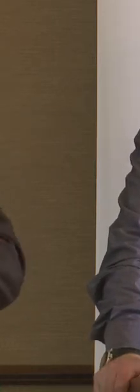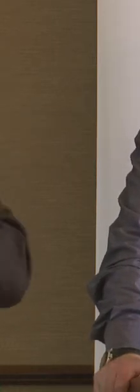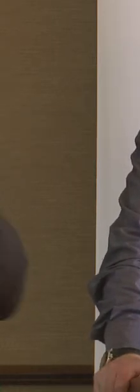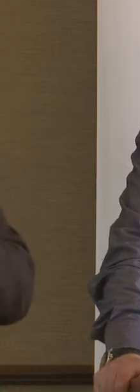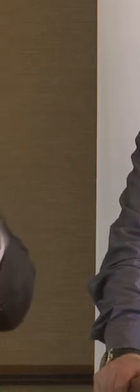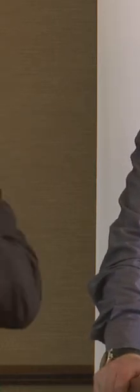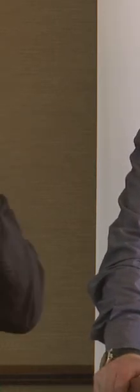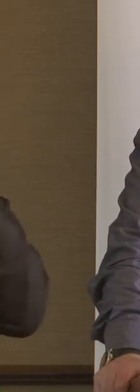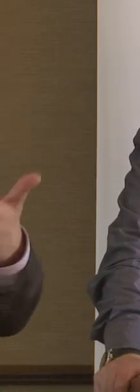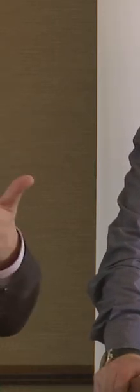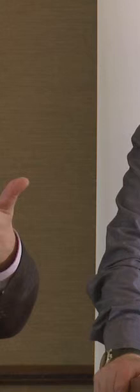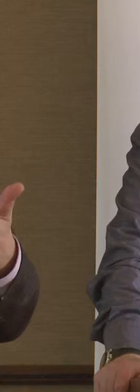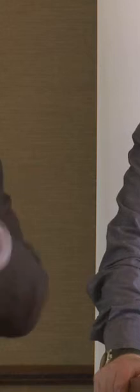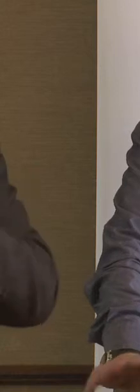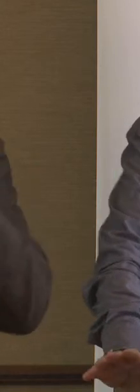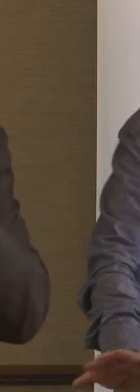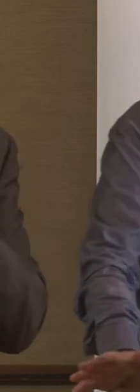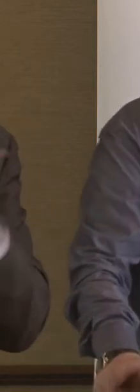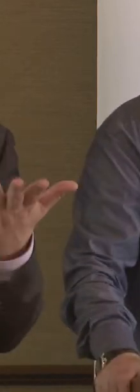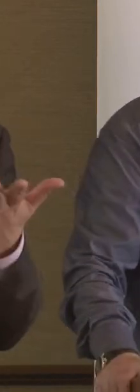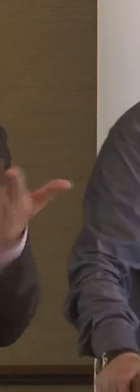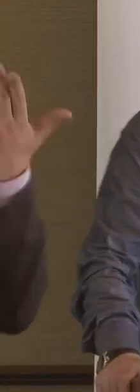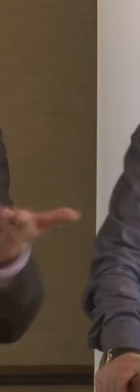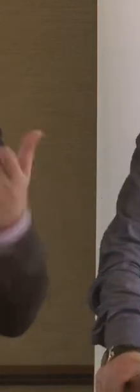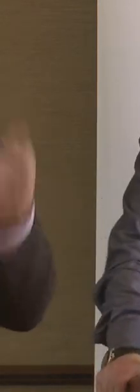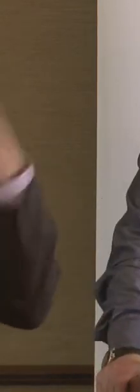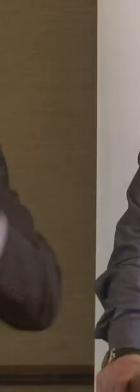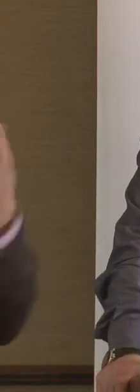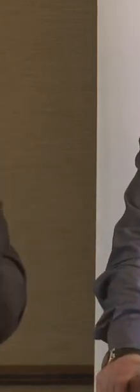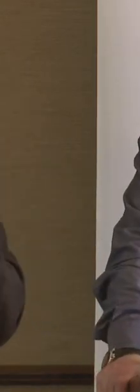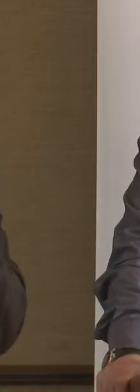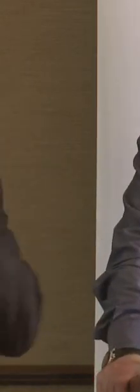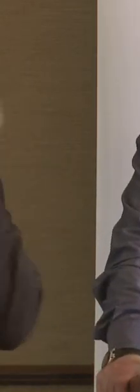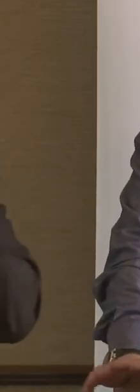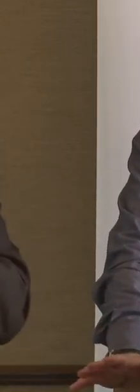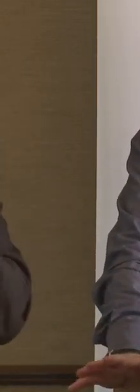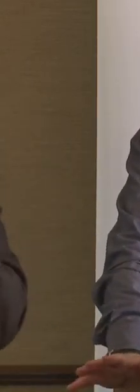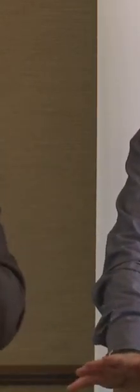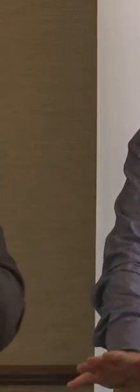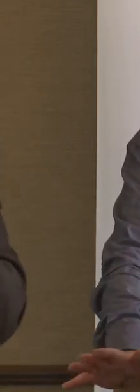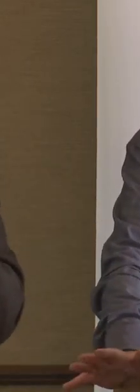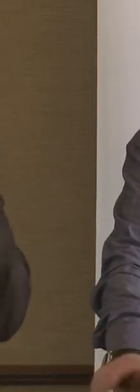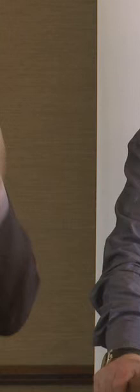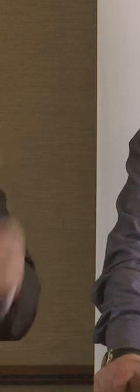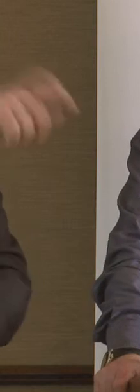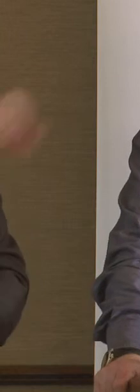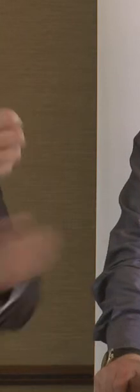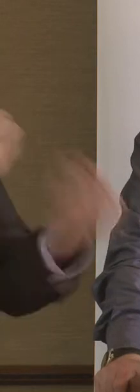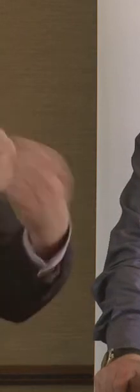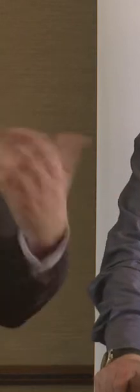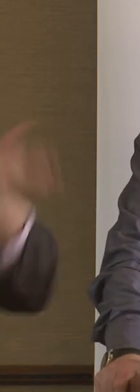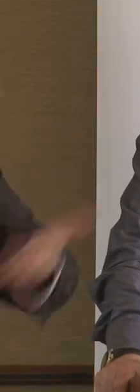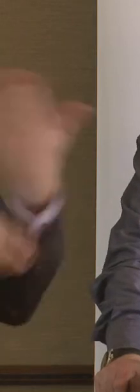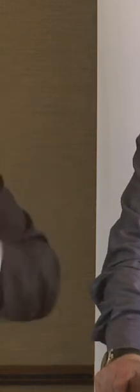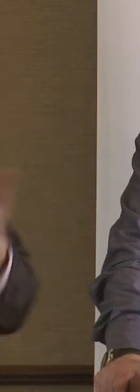citizens and customers through universal design principles that emphasize feedback from the customer, the issue I was talking